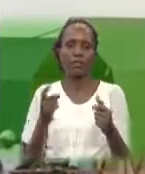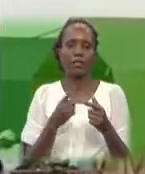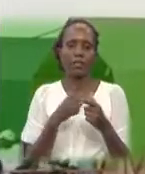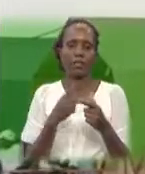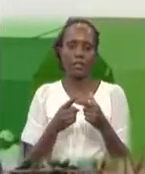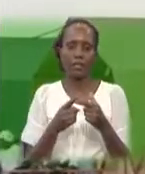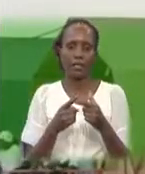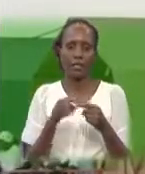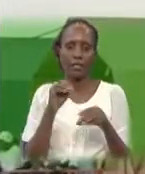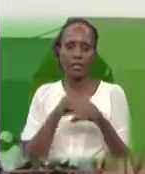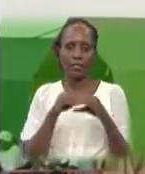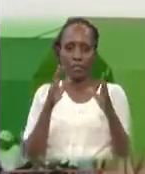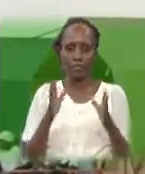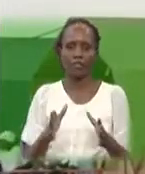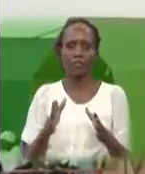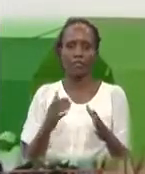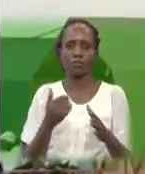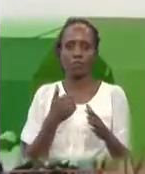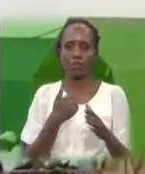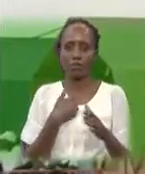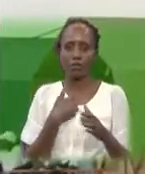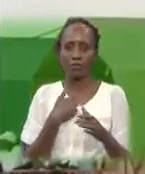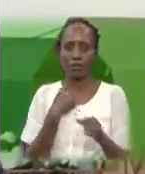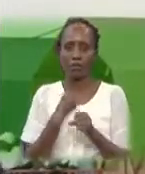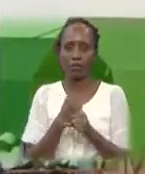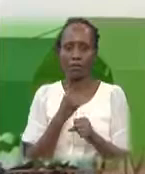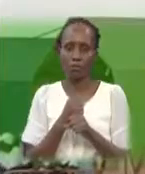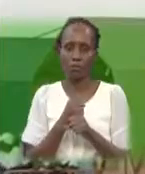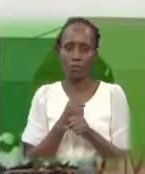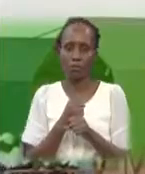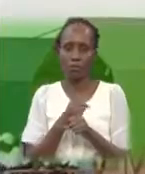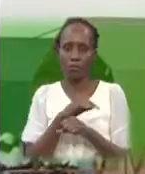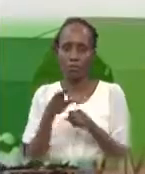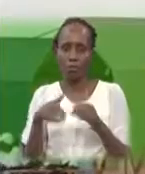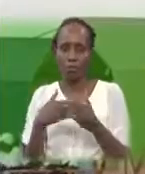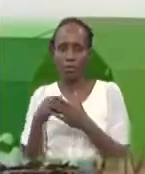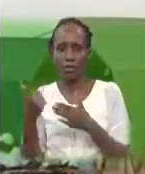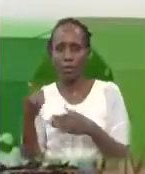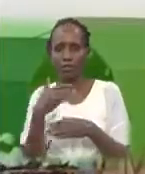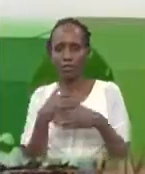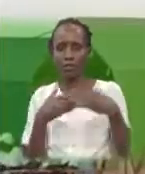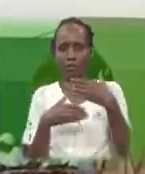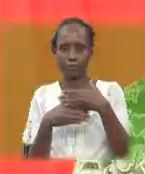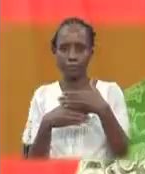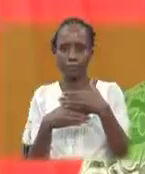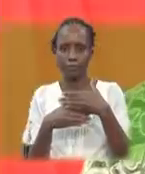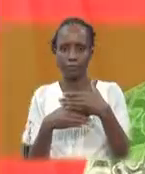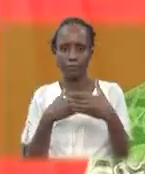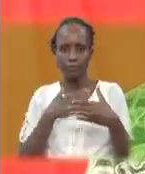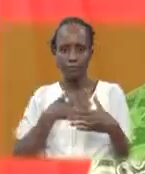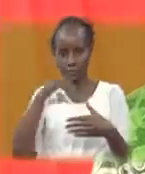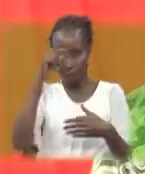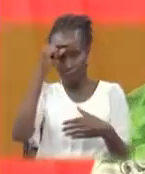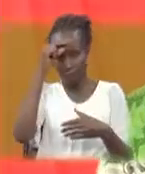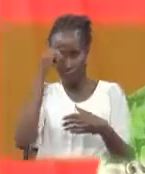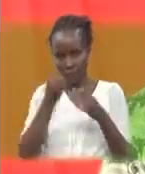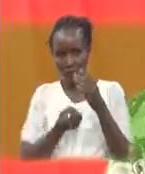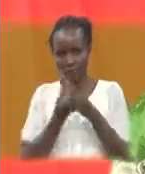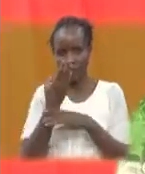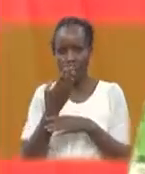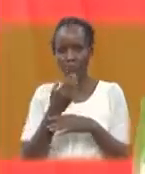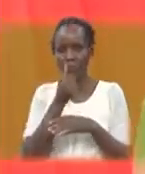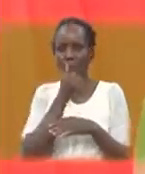last the investors will have to do the tertiary infrastructure. My government will create